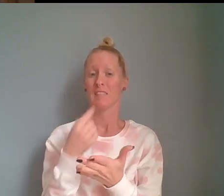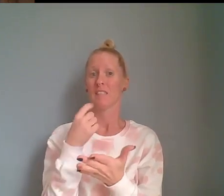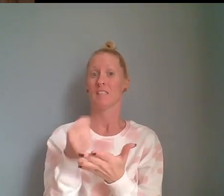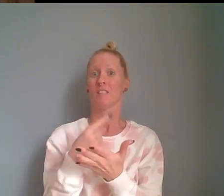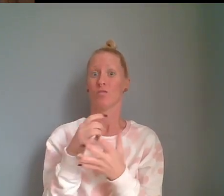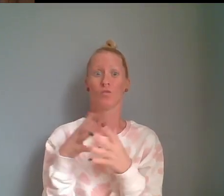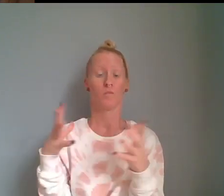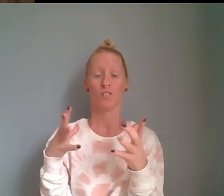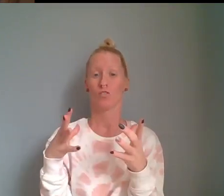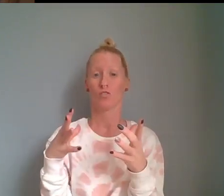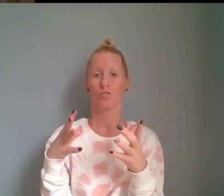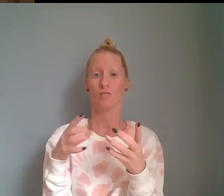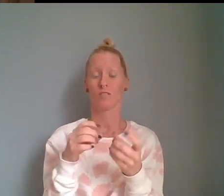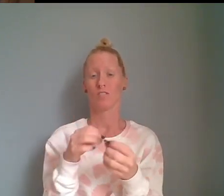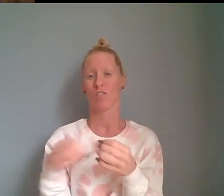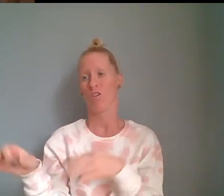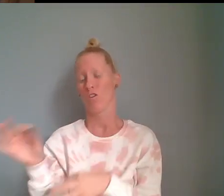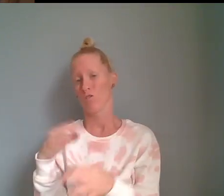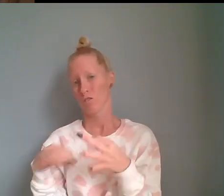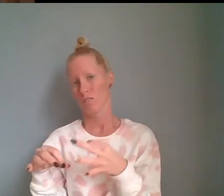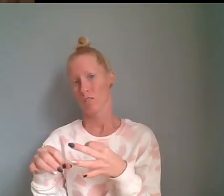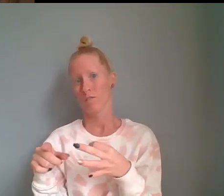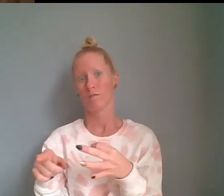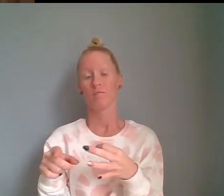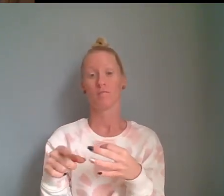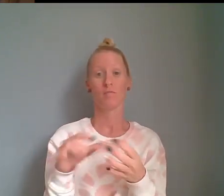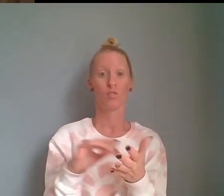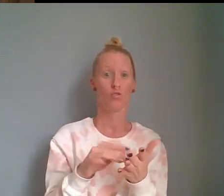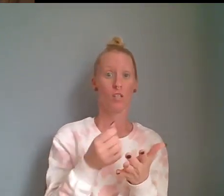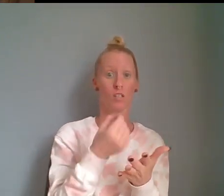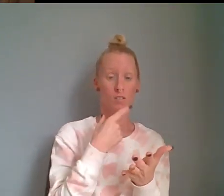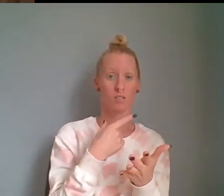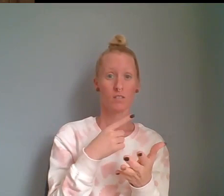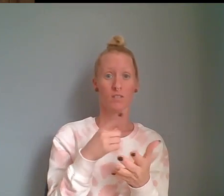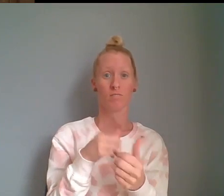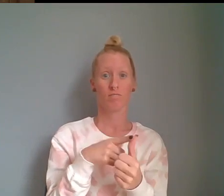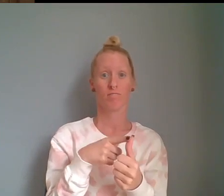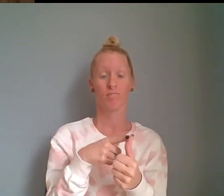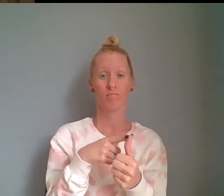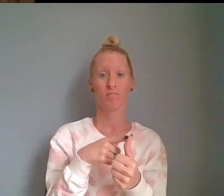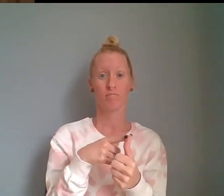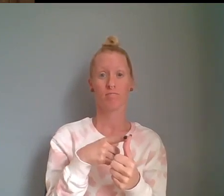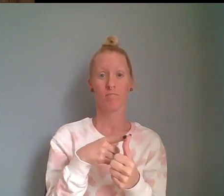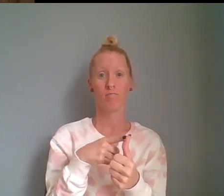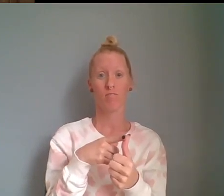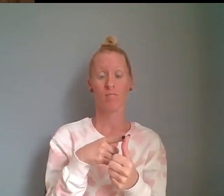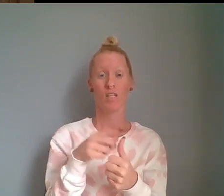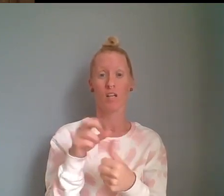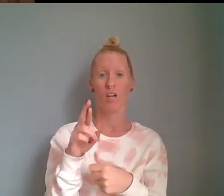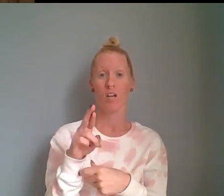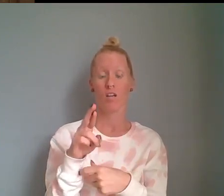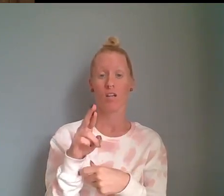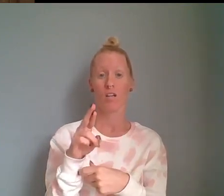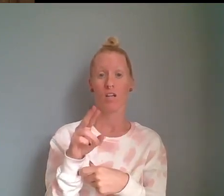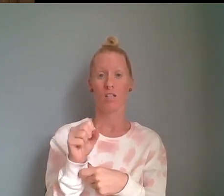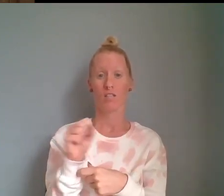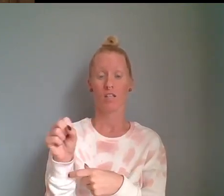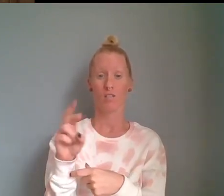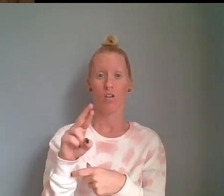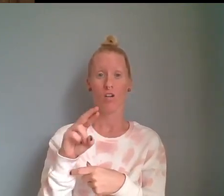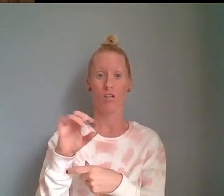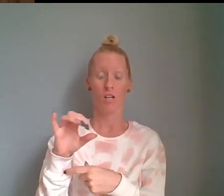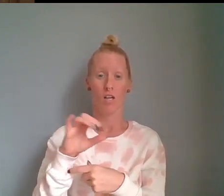them. The drugs that have really taken over the market are the selective serotonin reuptake inhibitors, or SSRIs. This is